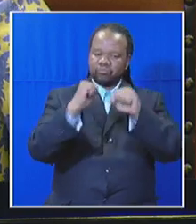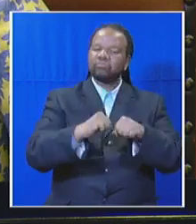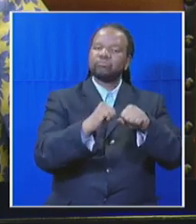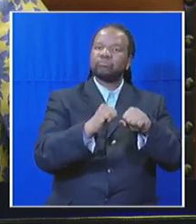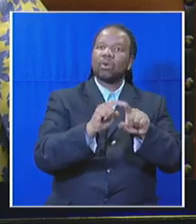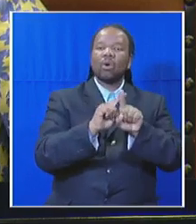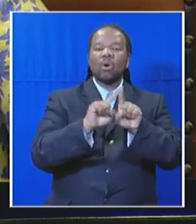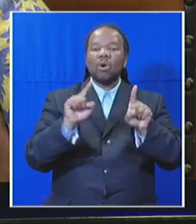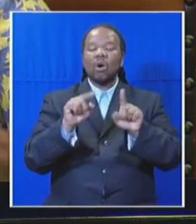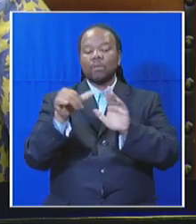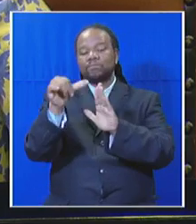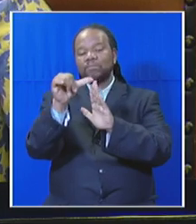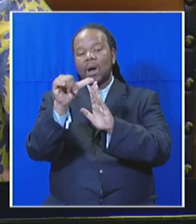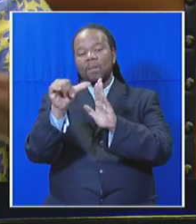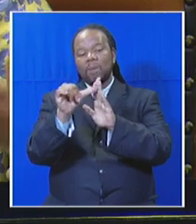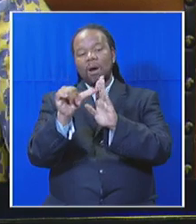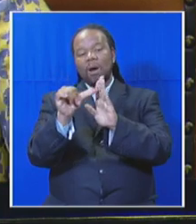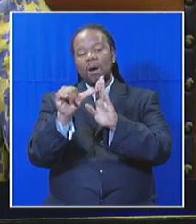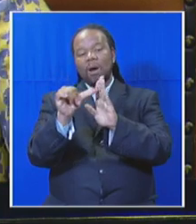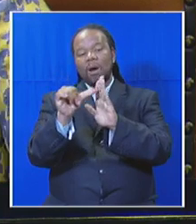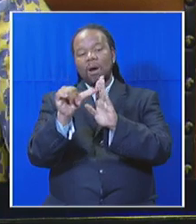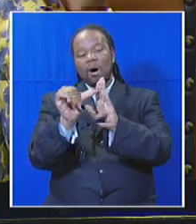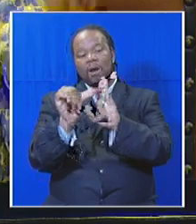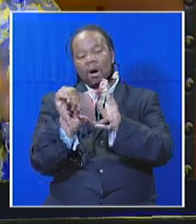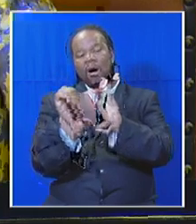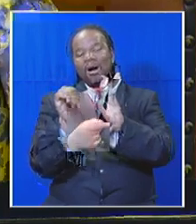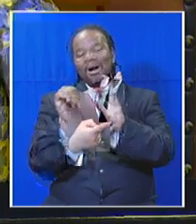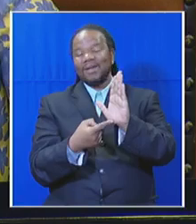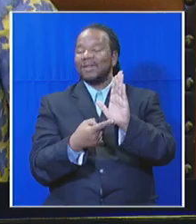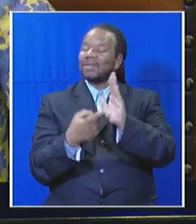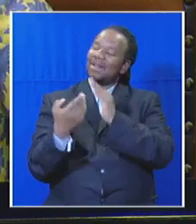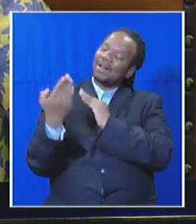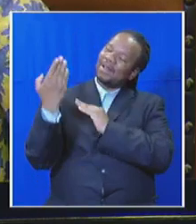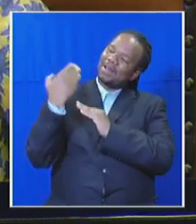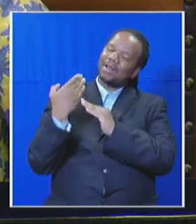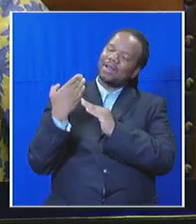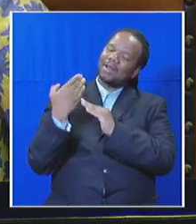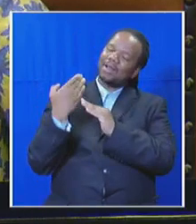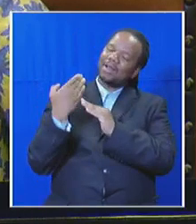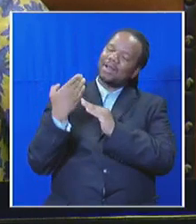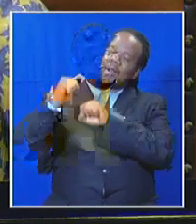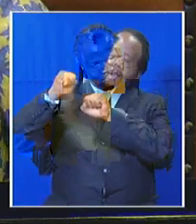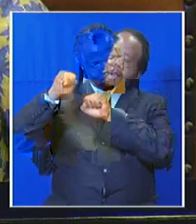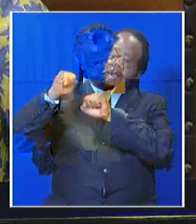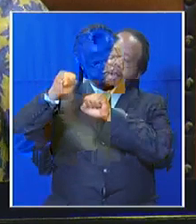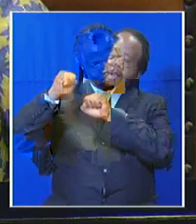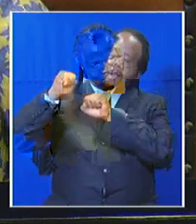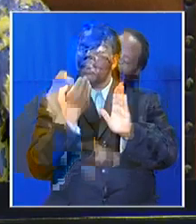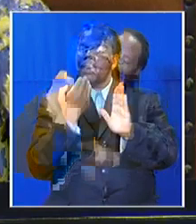all sequences were followed from the beginning time of the agreed,